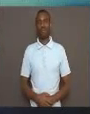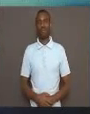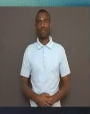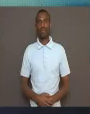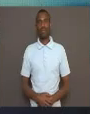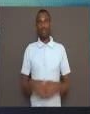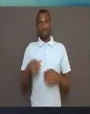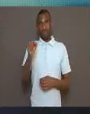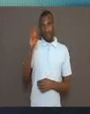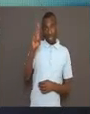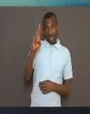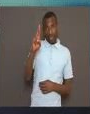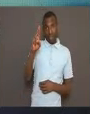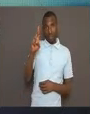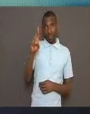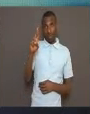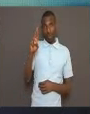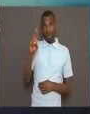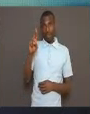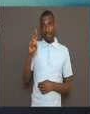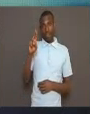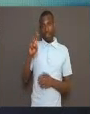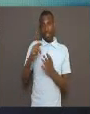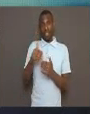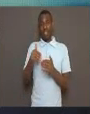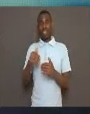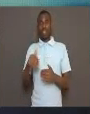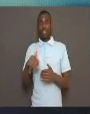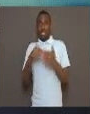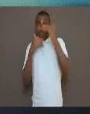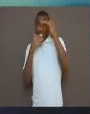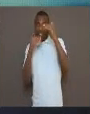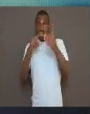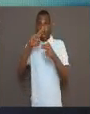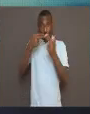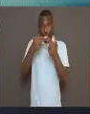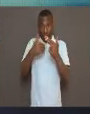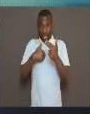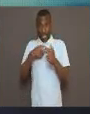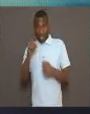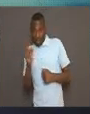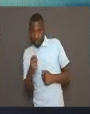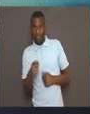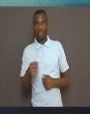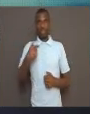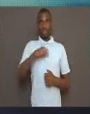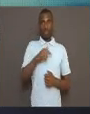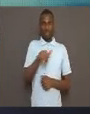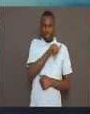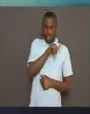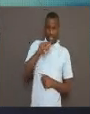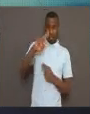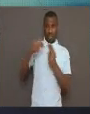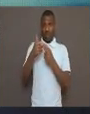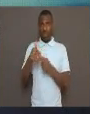Since strain is without a specific unit, we will use the same